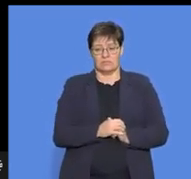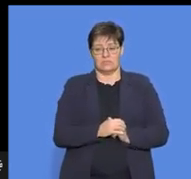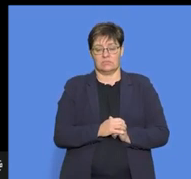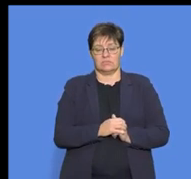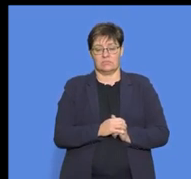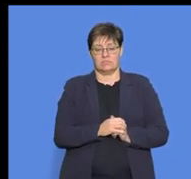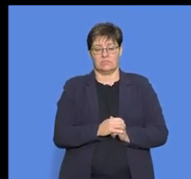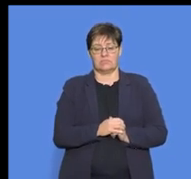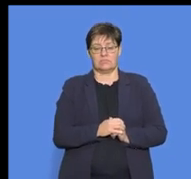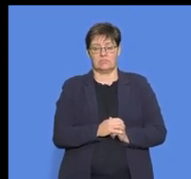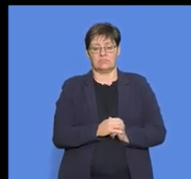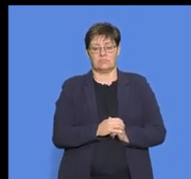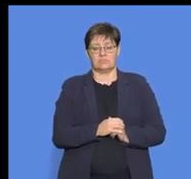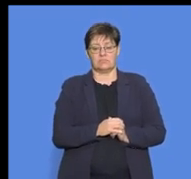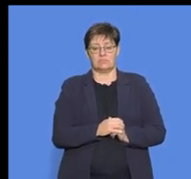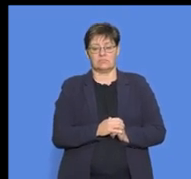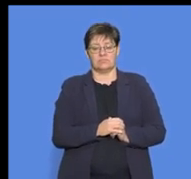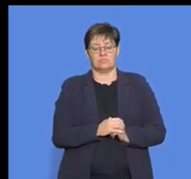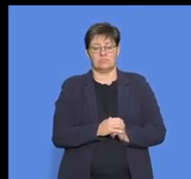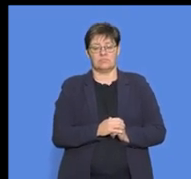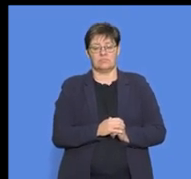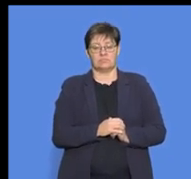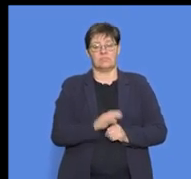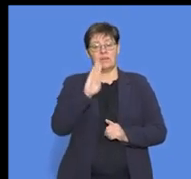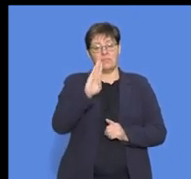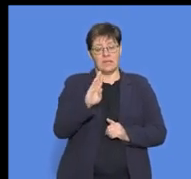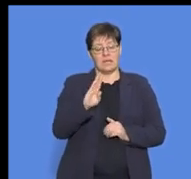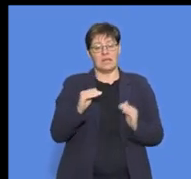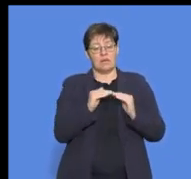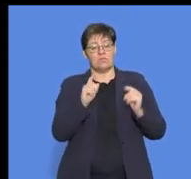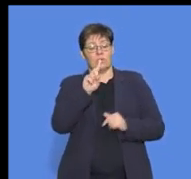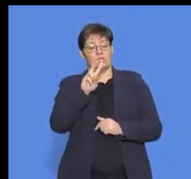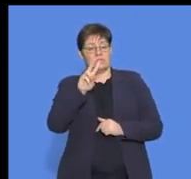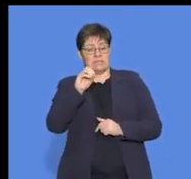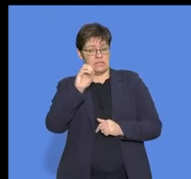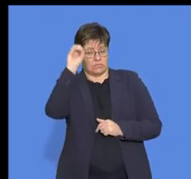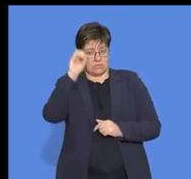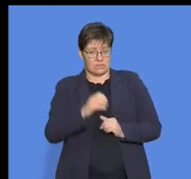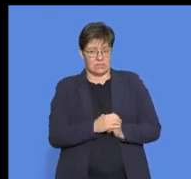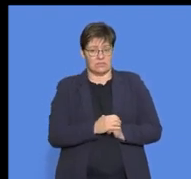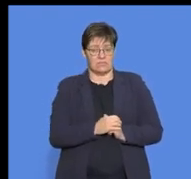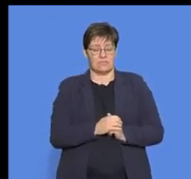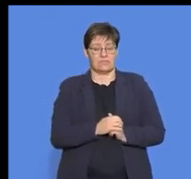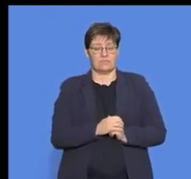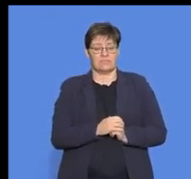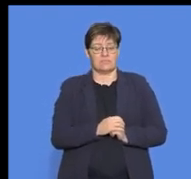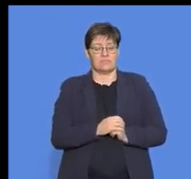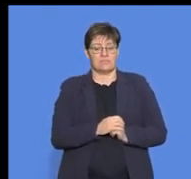be 120. So B is equal to 120,